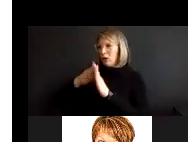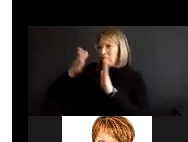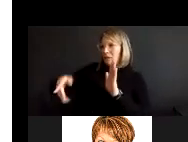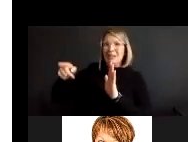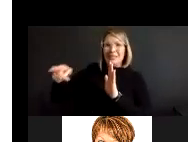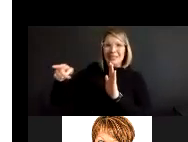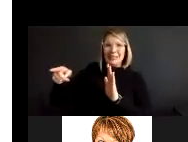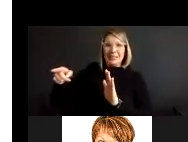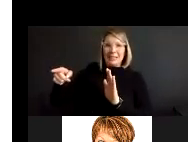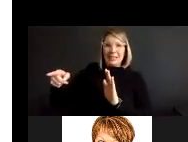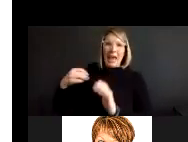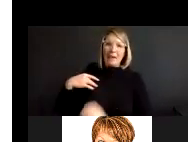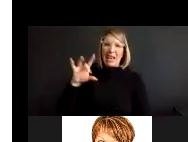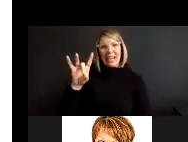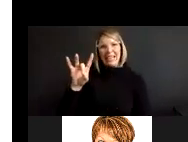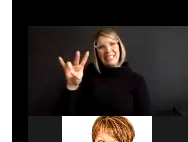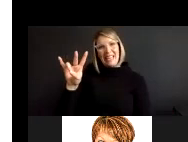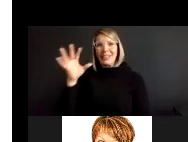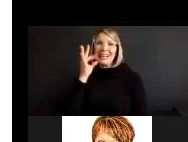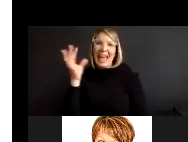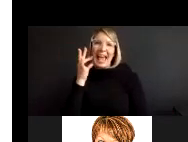out hanging up his clothes on the clothesline.